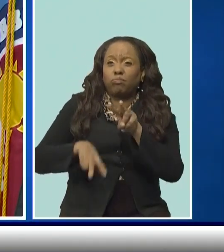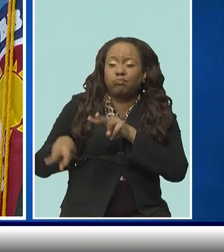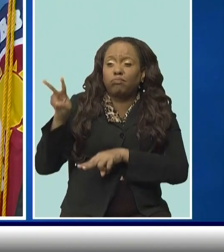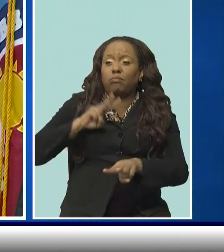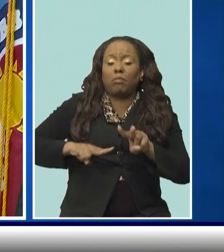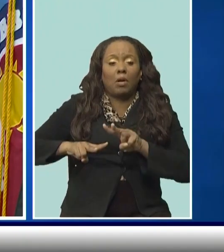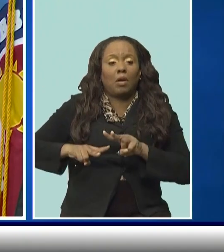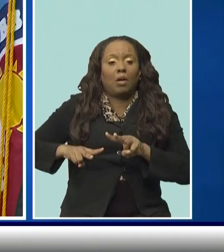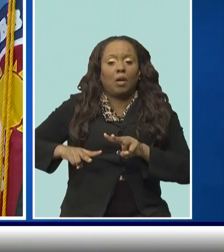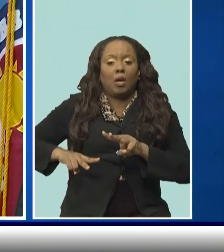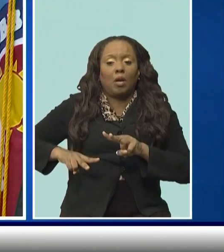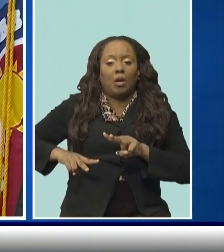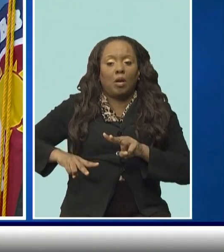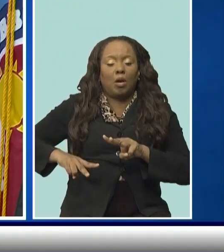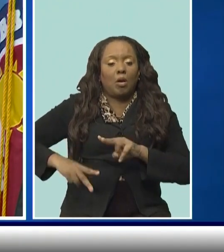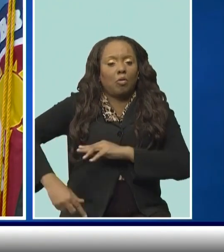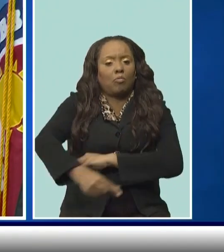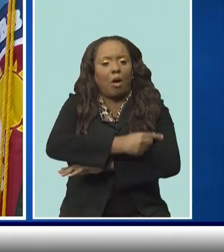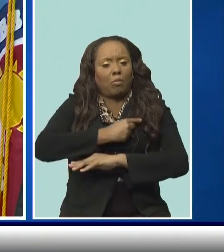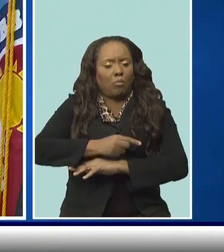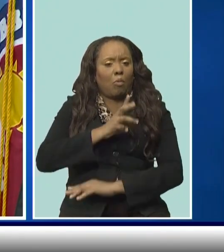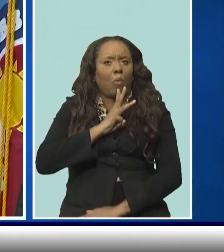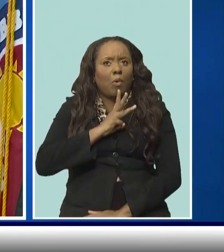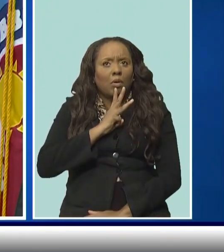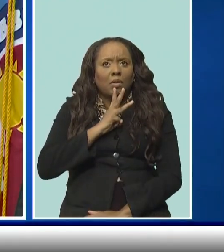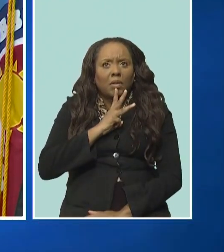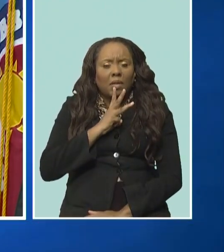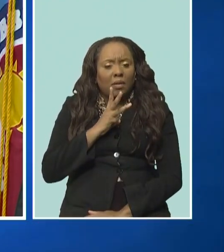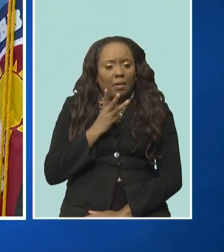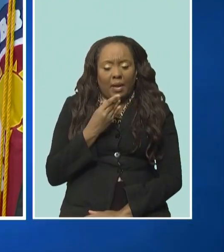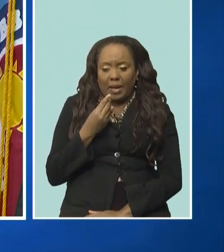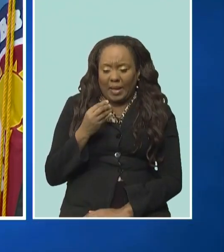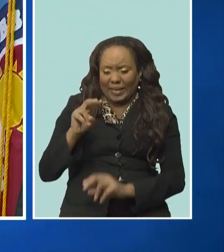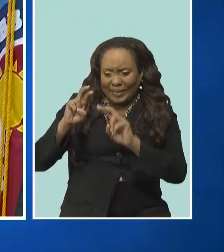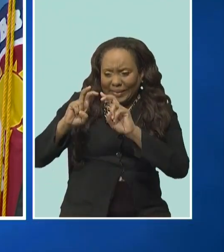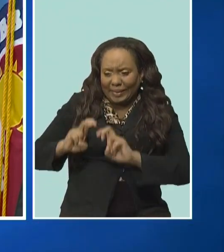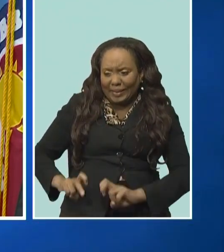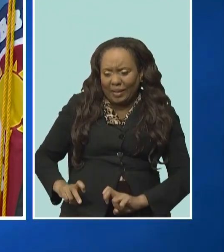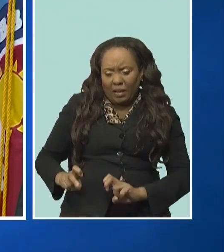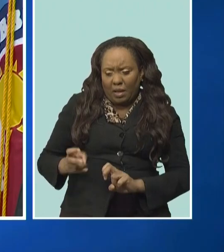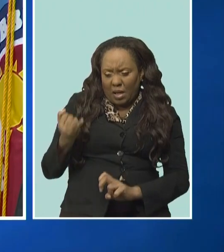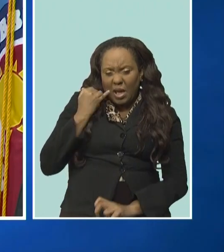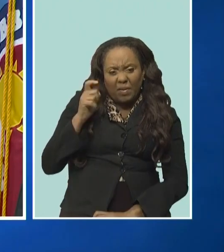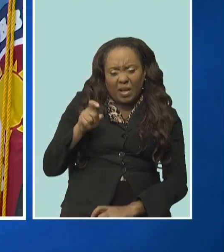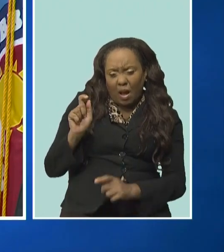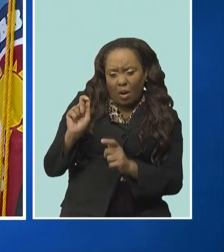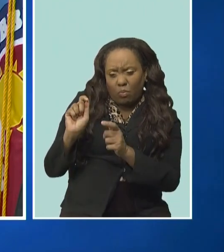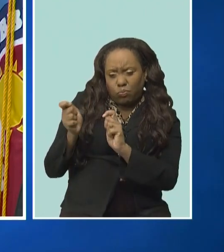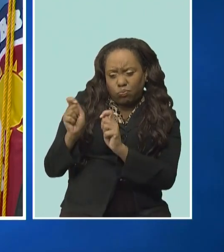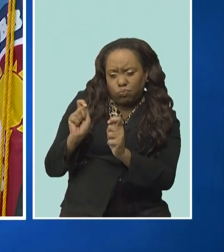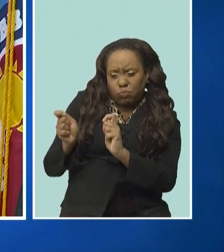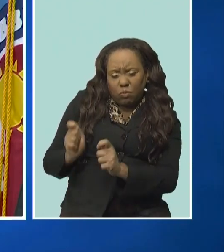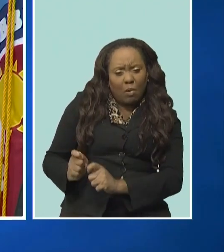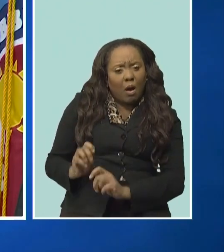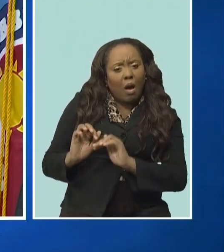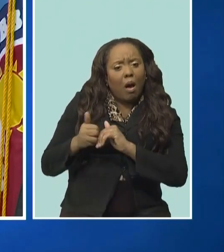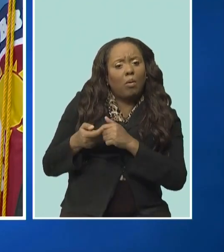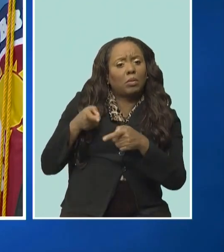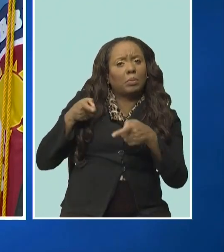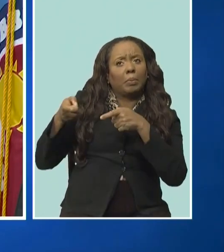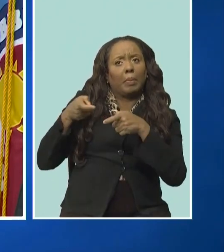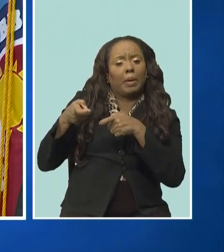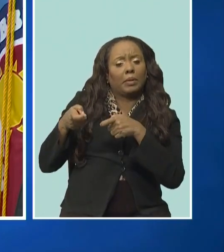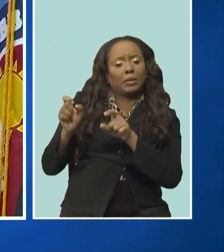groundwater intrusion in coastal aquifers and be able to make rapid adjustments to pumping to manage the situation. Again, this